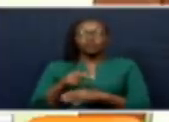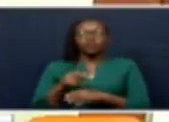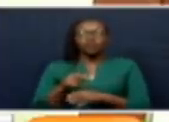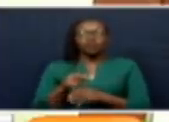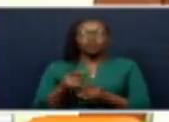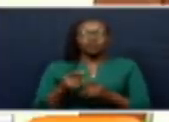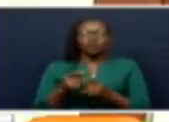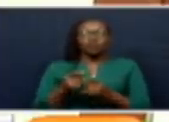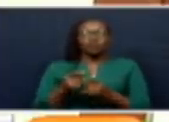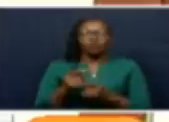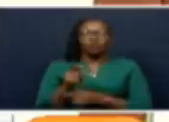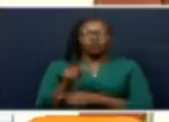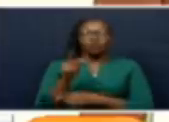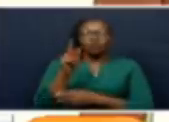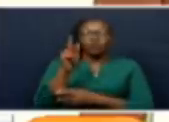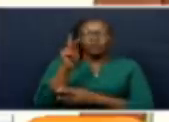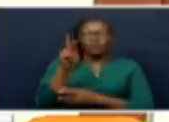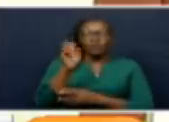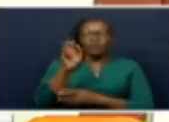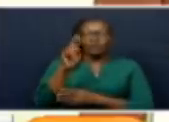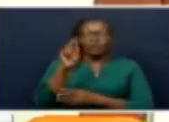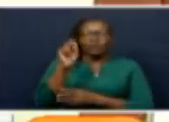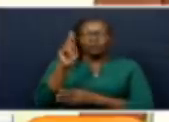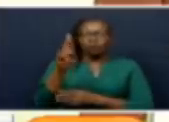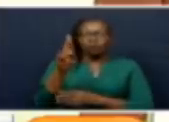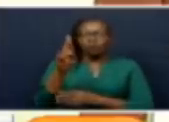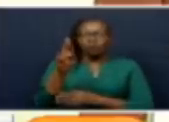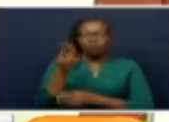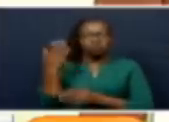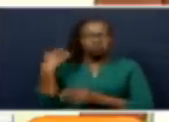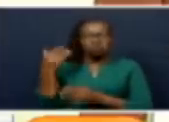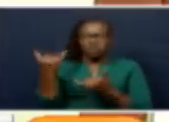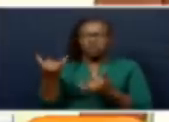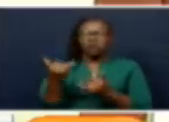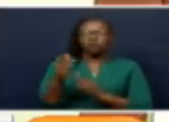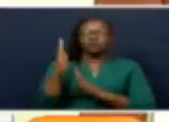Keriaku? Yeah, can do a good job. Internal security? Oh, he can do a good job.